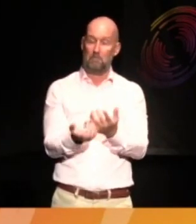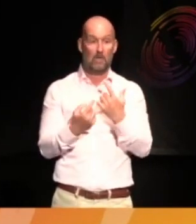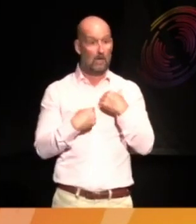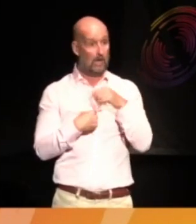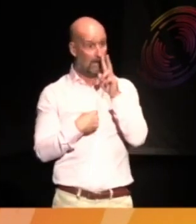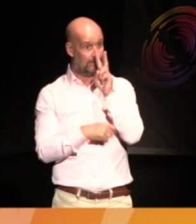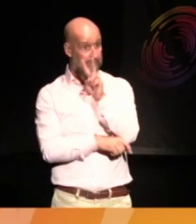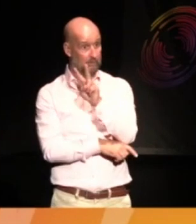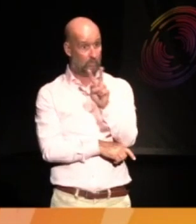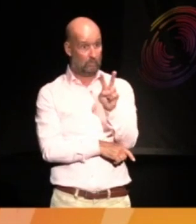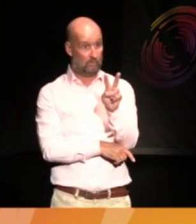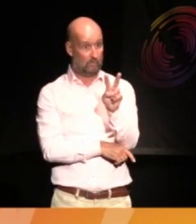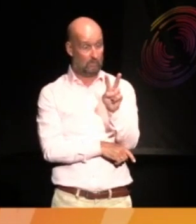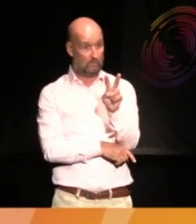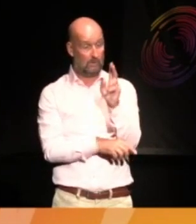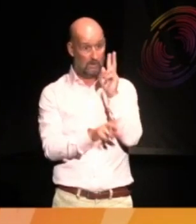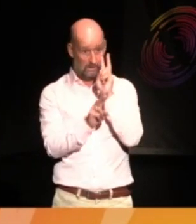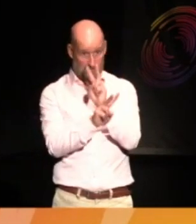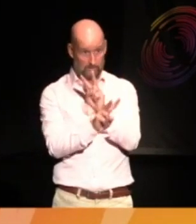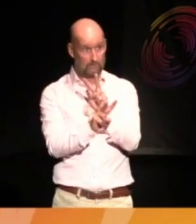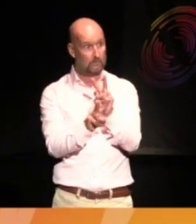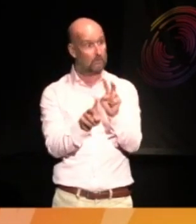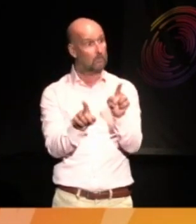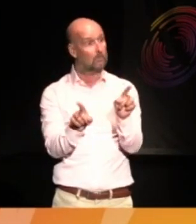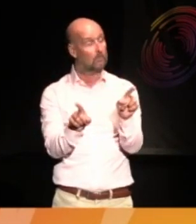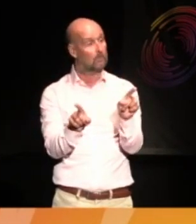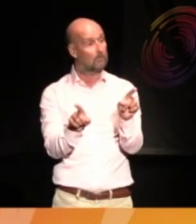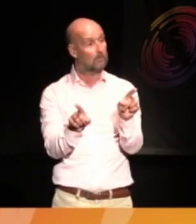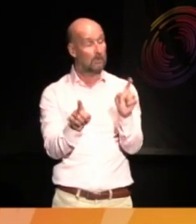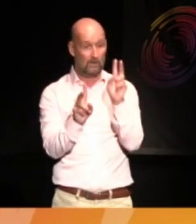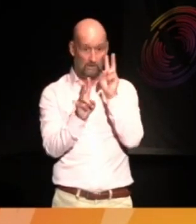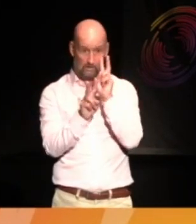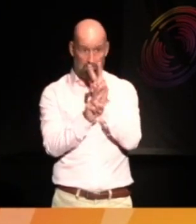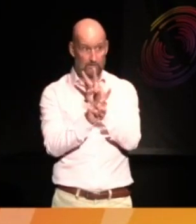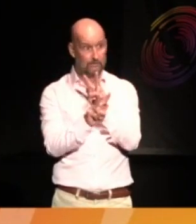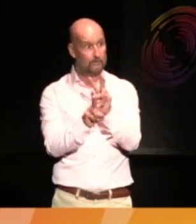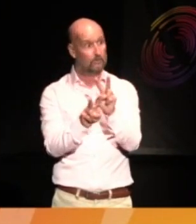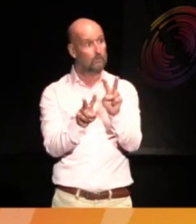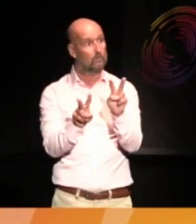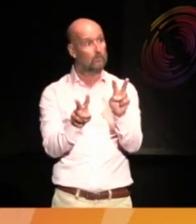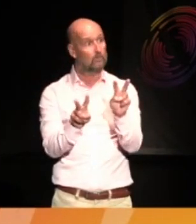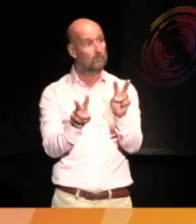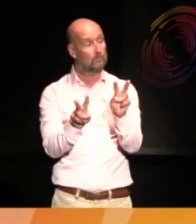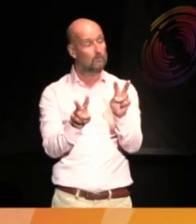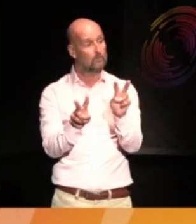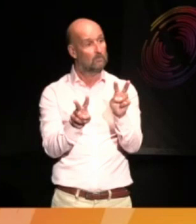you, I see you, I see you?